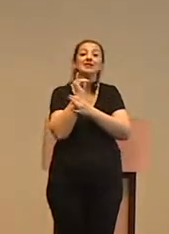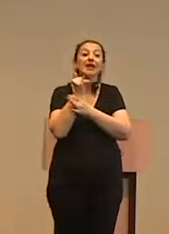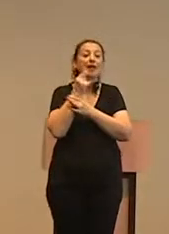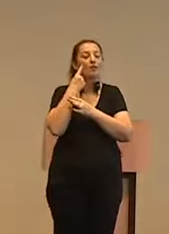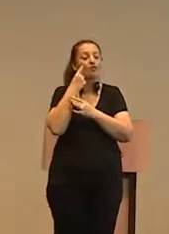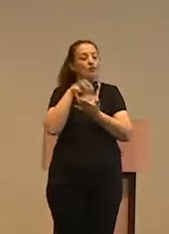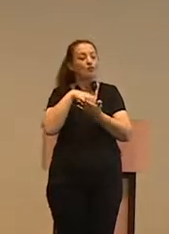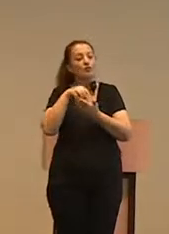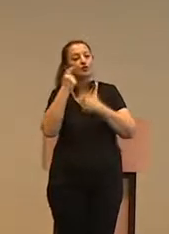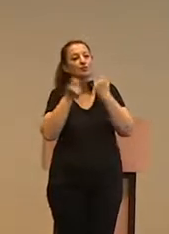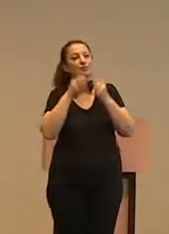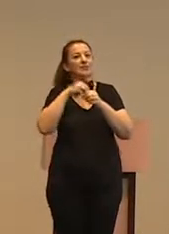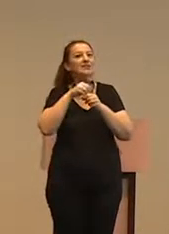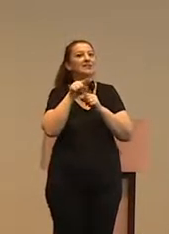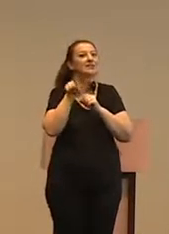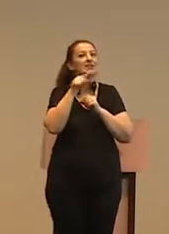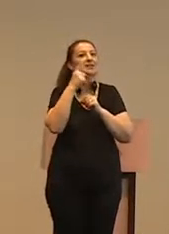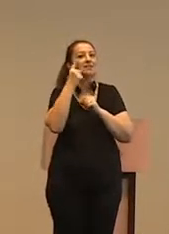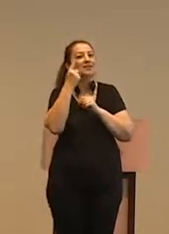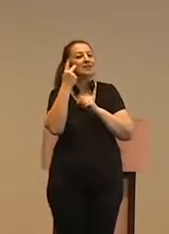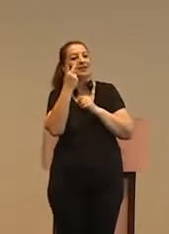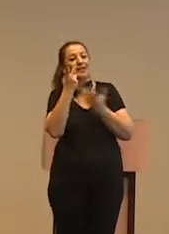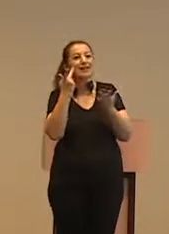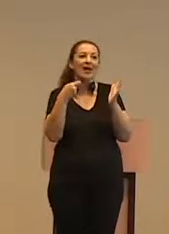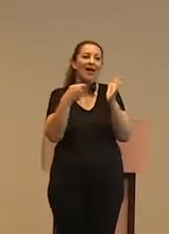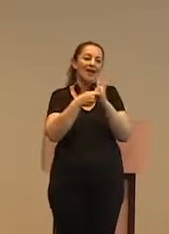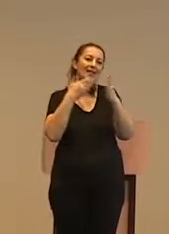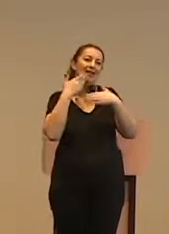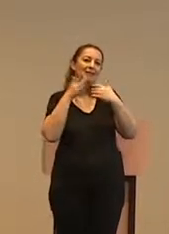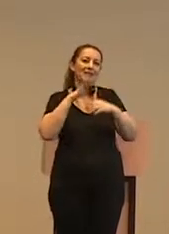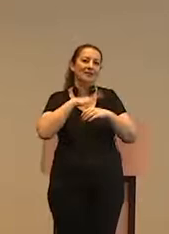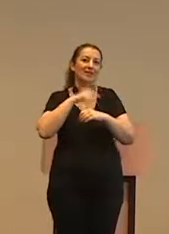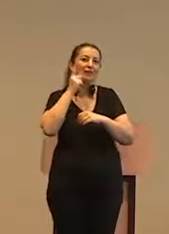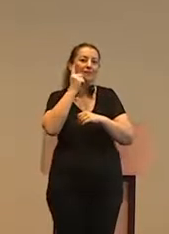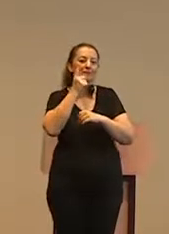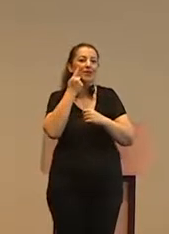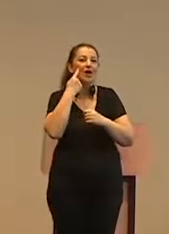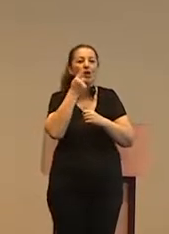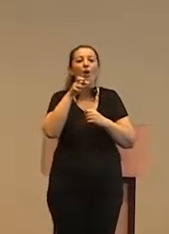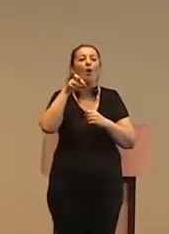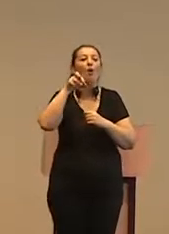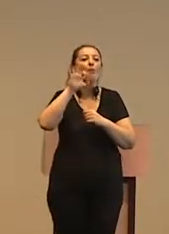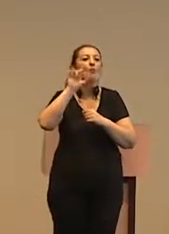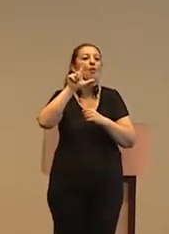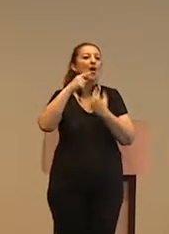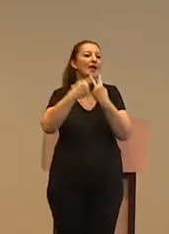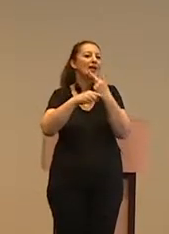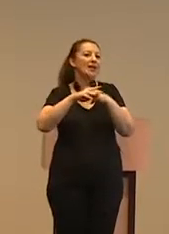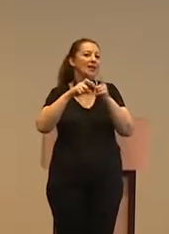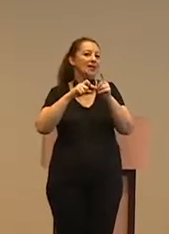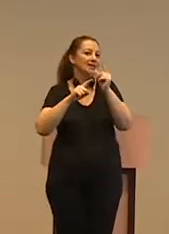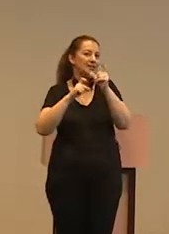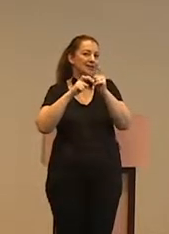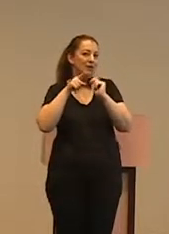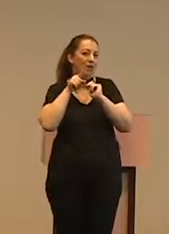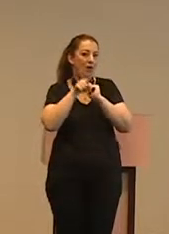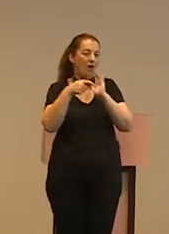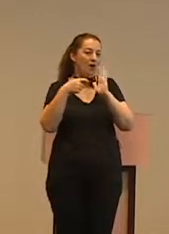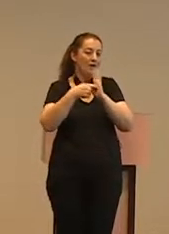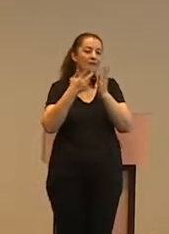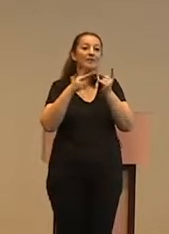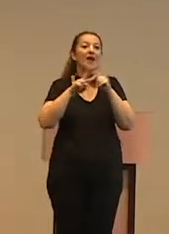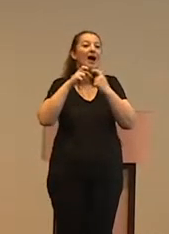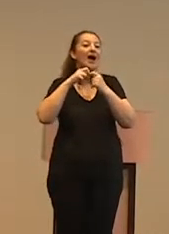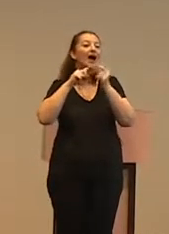countries but as i work in the field of art i would like to present you some concepts concepts first one is the